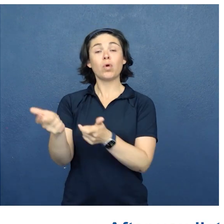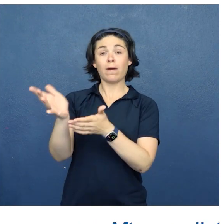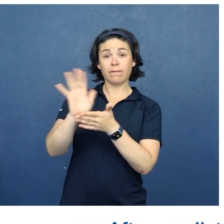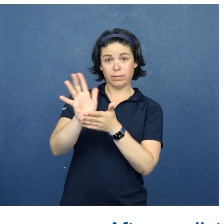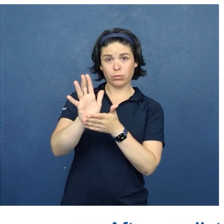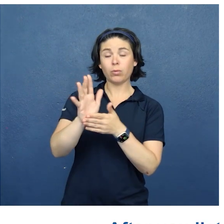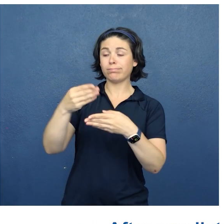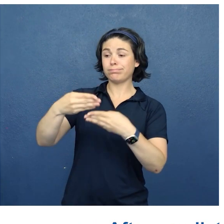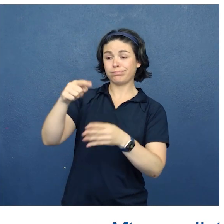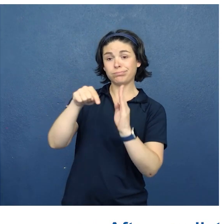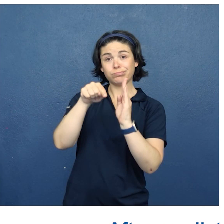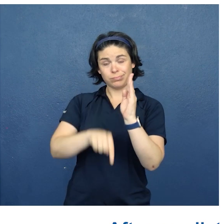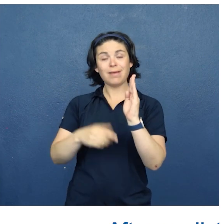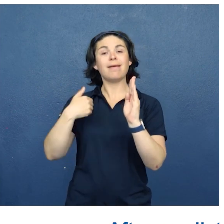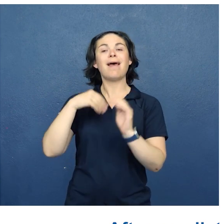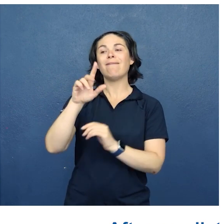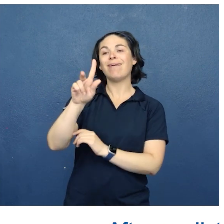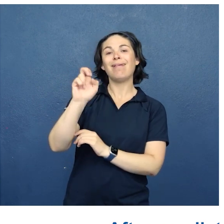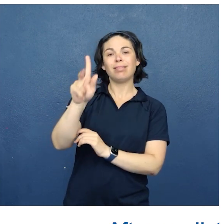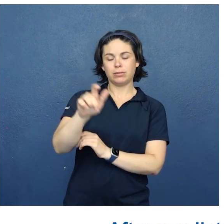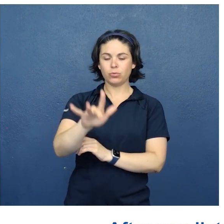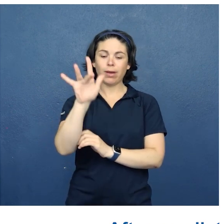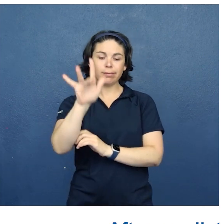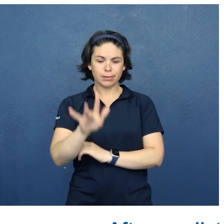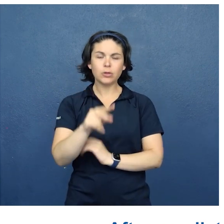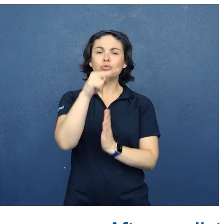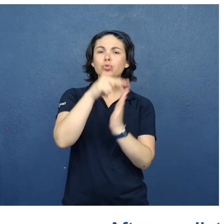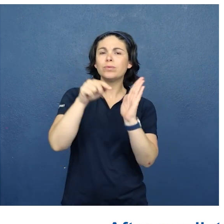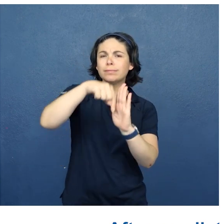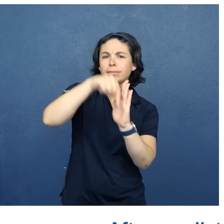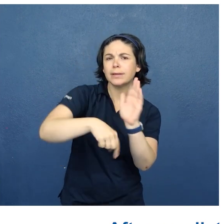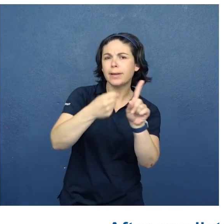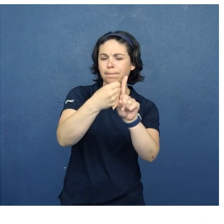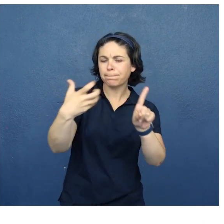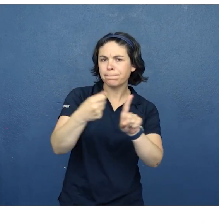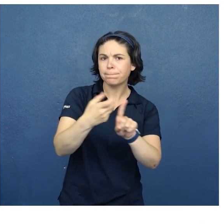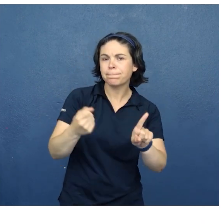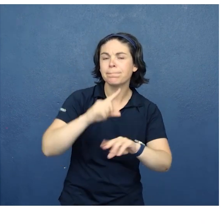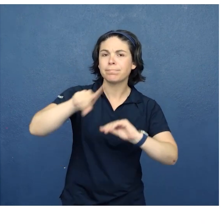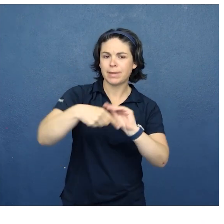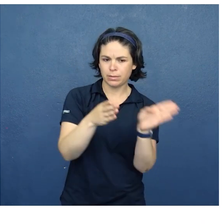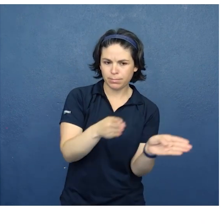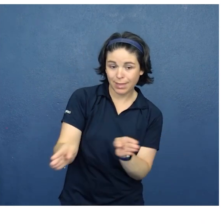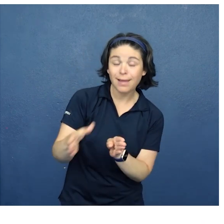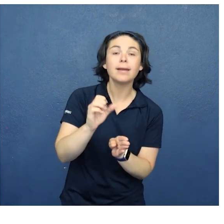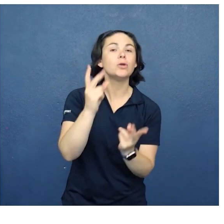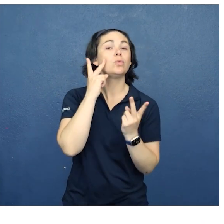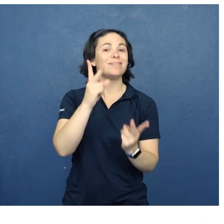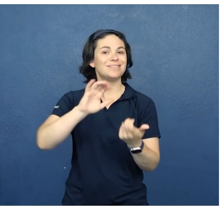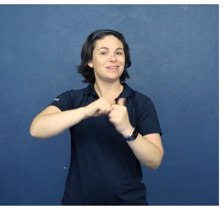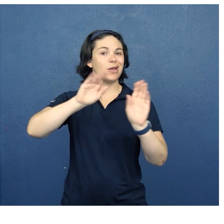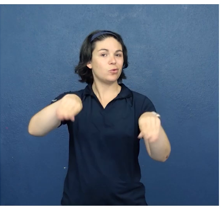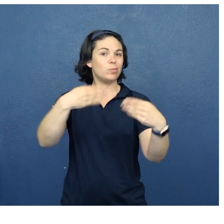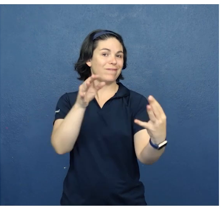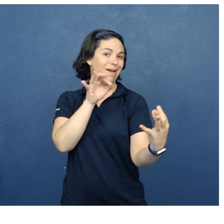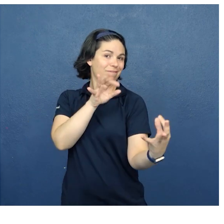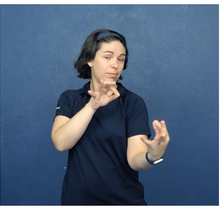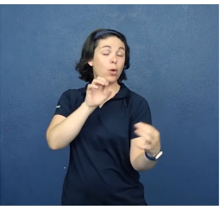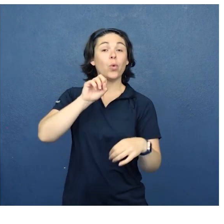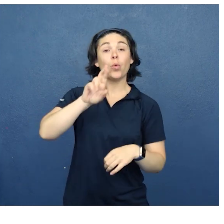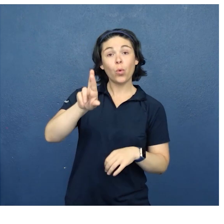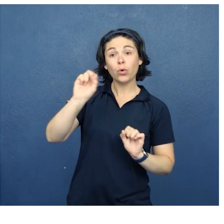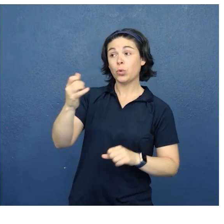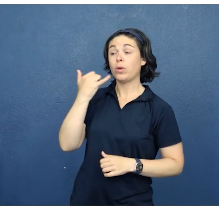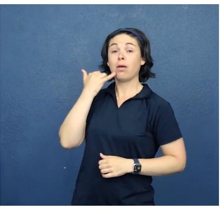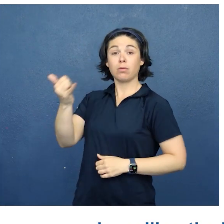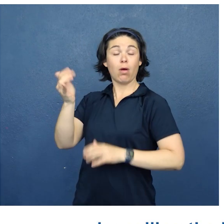this video, you can click on the links embedded with the post and read about the plan in more detail and how to provide written feedback. Or you can